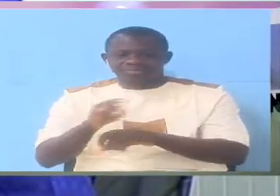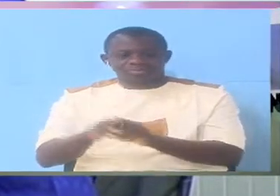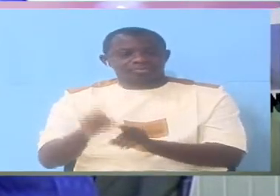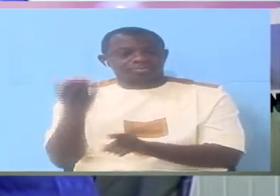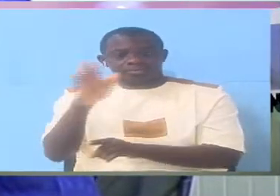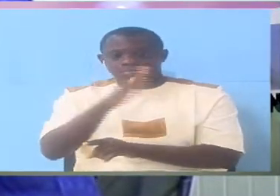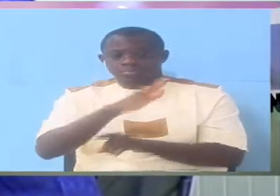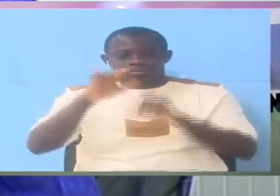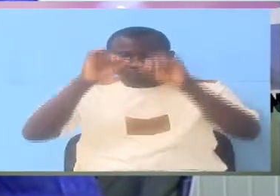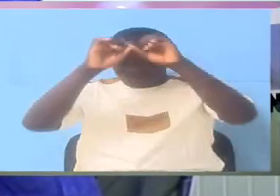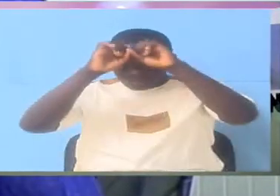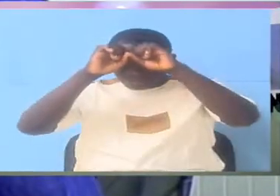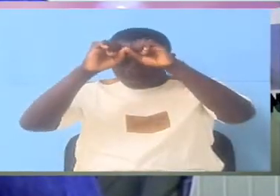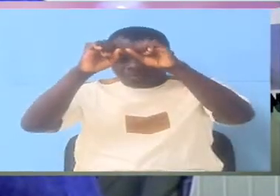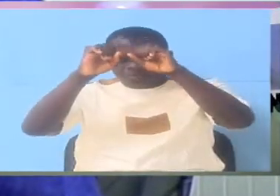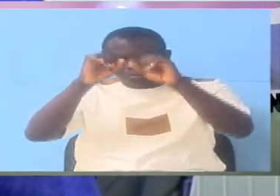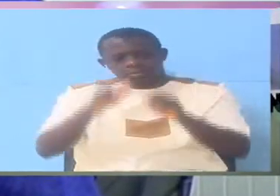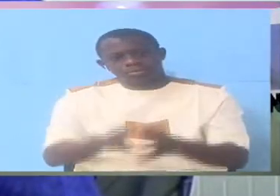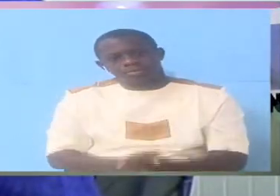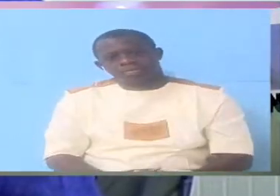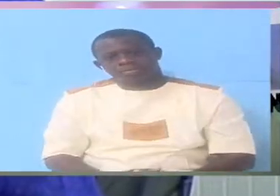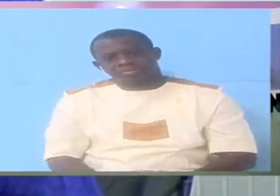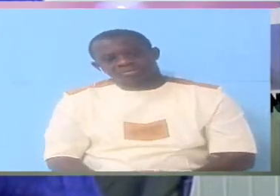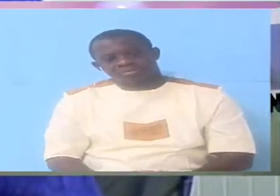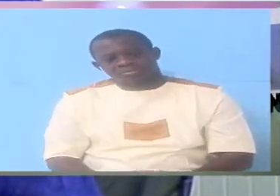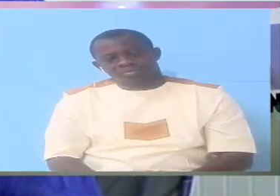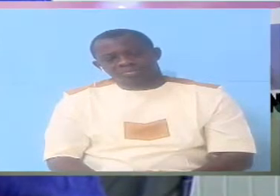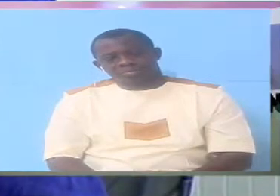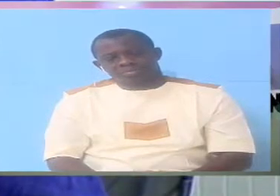piece of advice for any government.